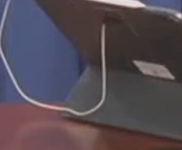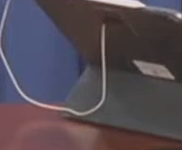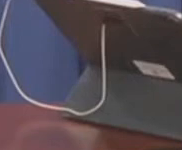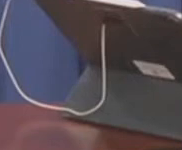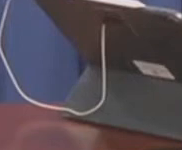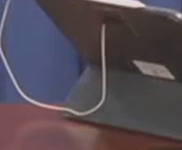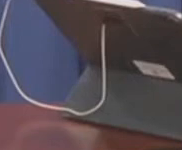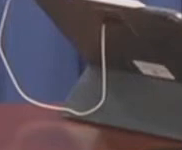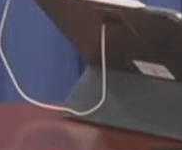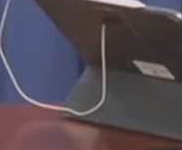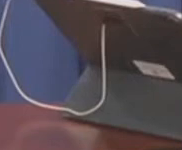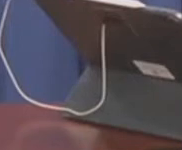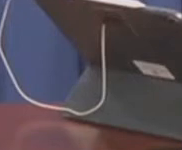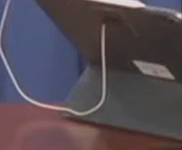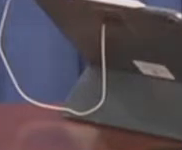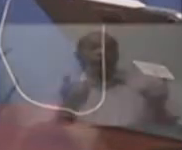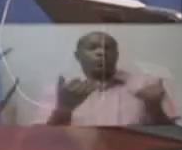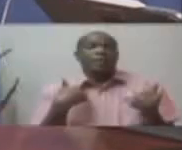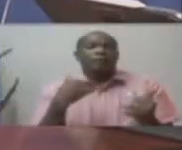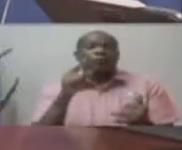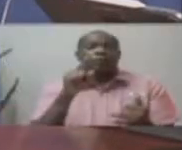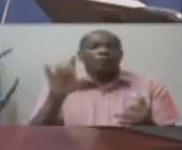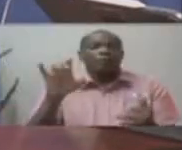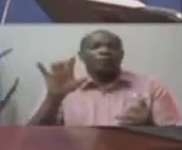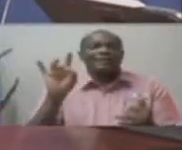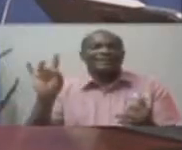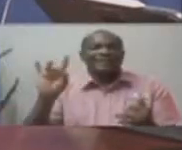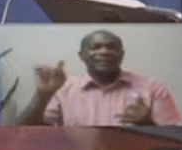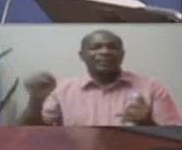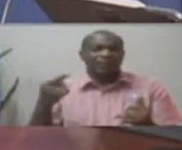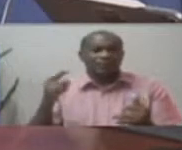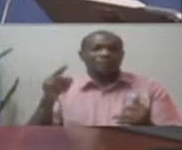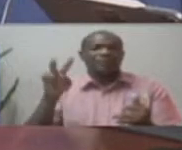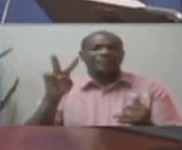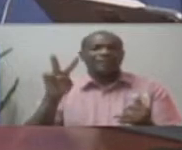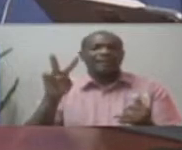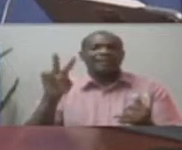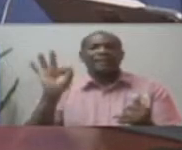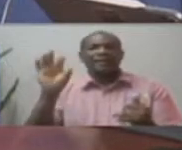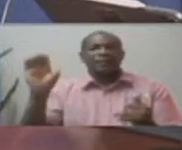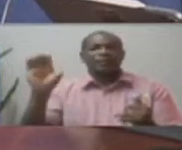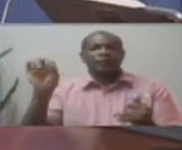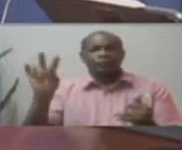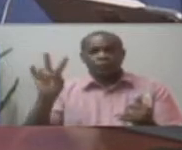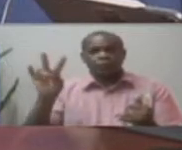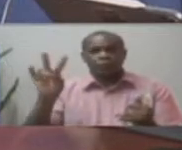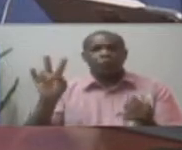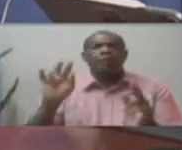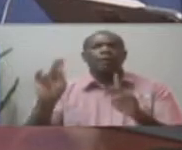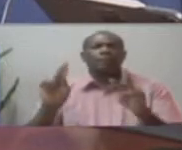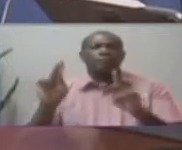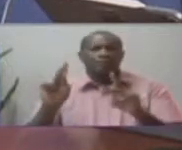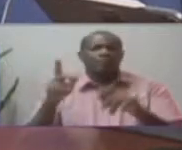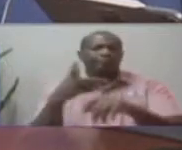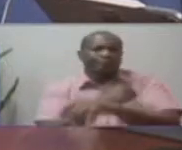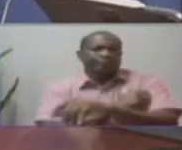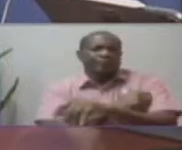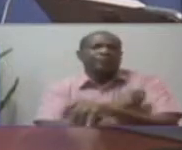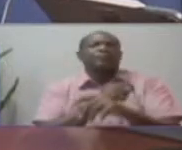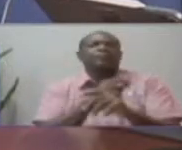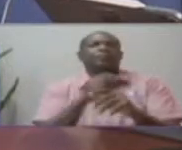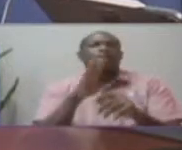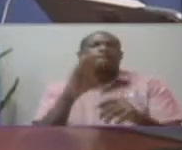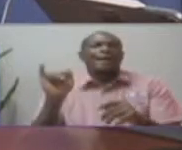188,900 persons with their 2 shots by July 31st, 2021. The key